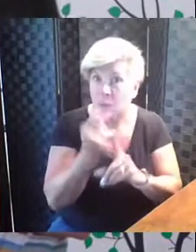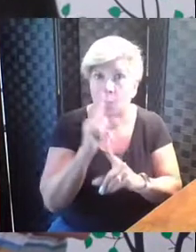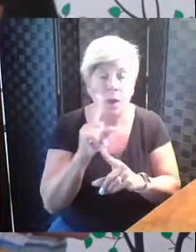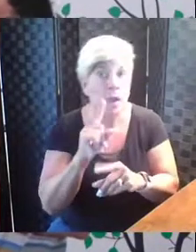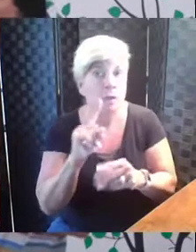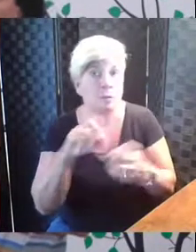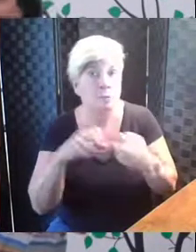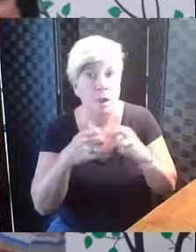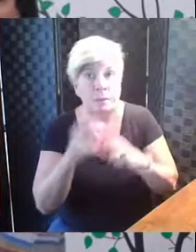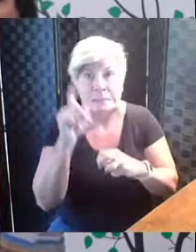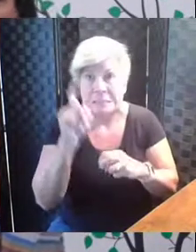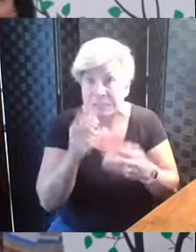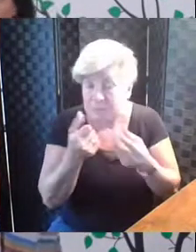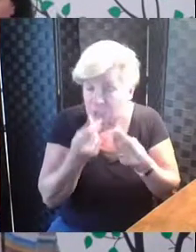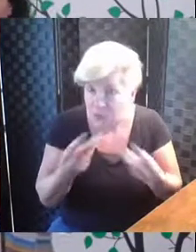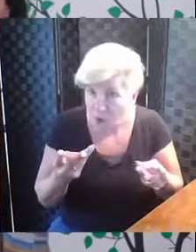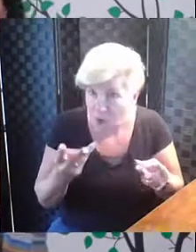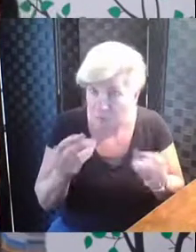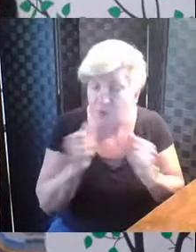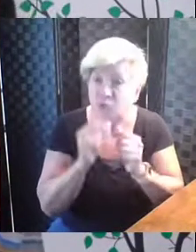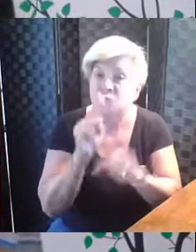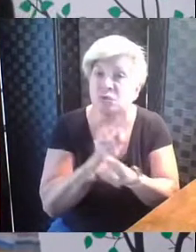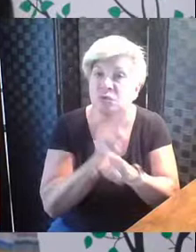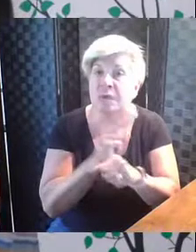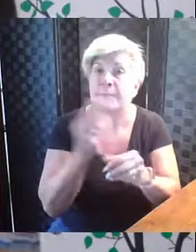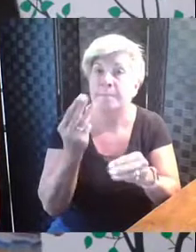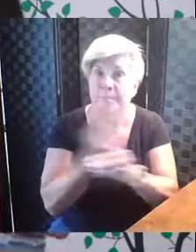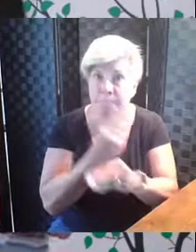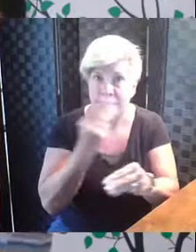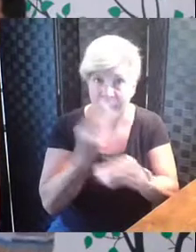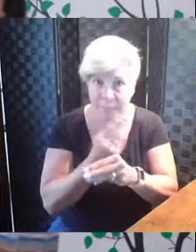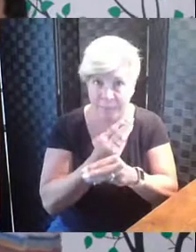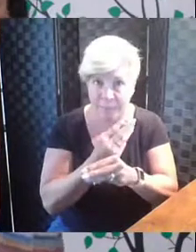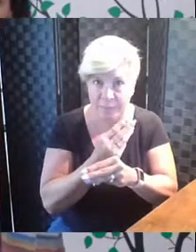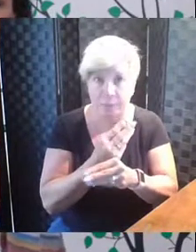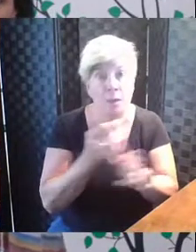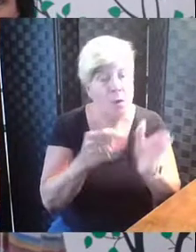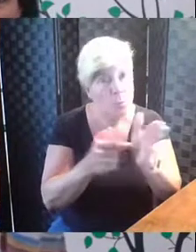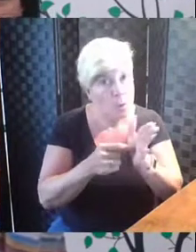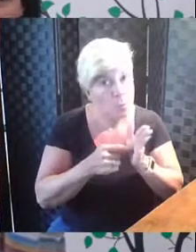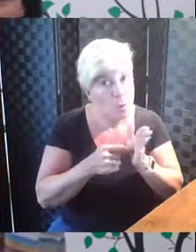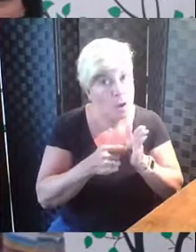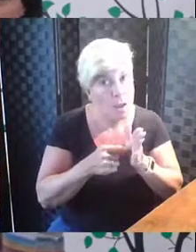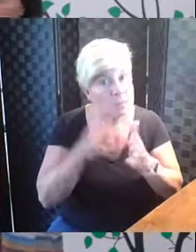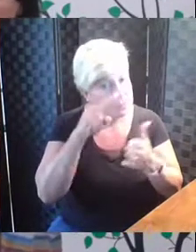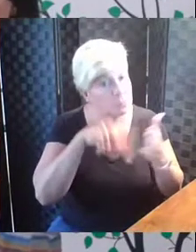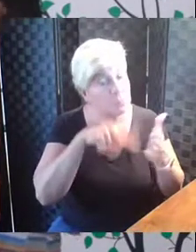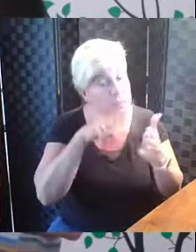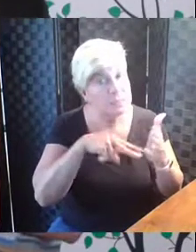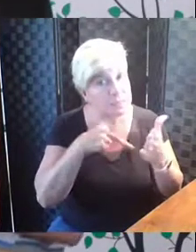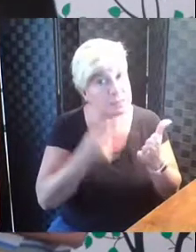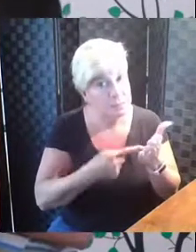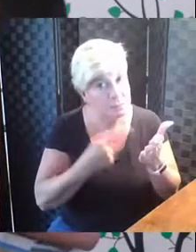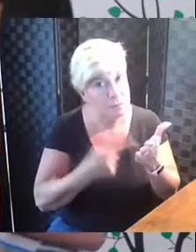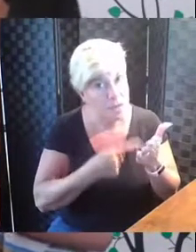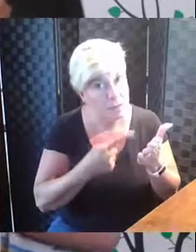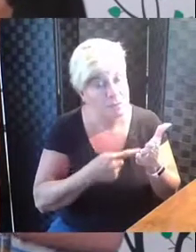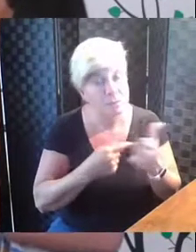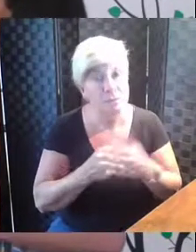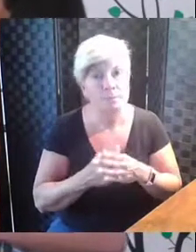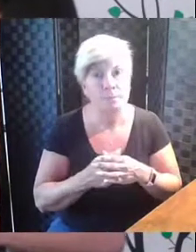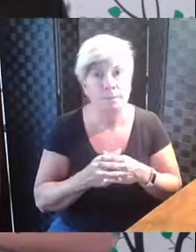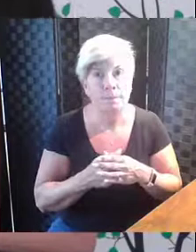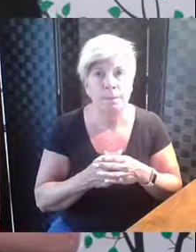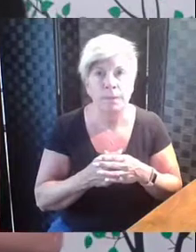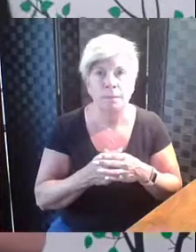situation where a problem needs to be solved using math, and it does require a little bit more reading sometimes. So